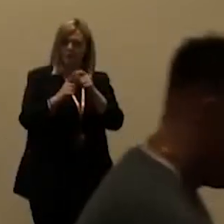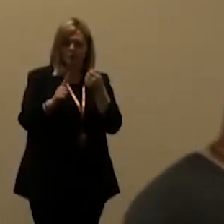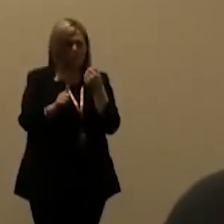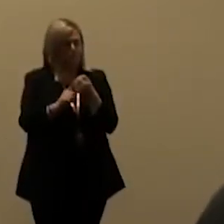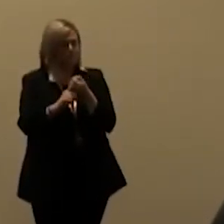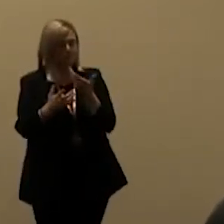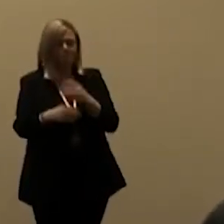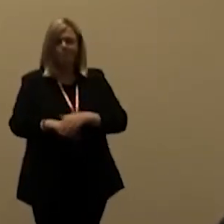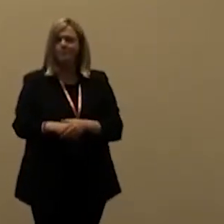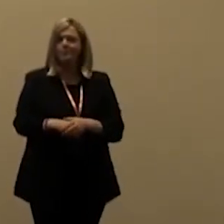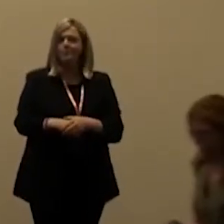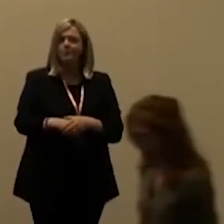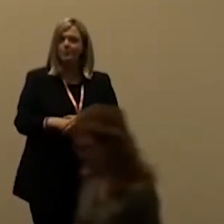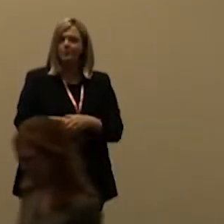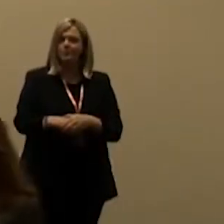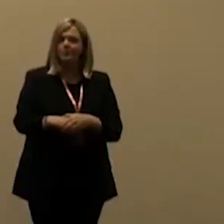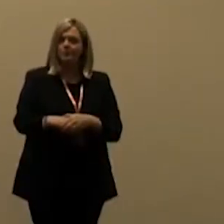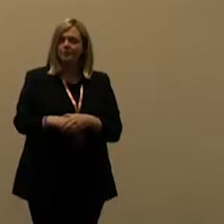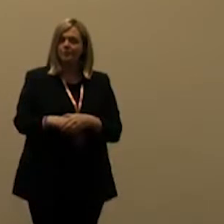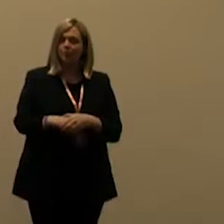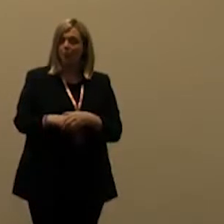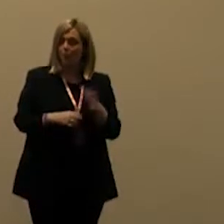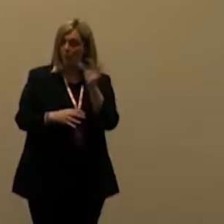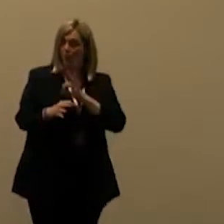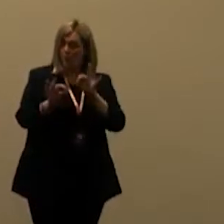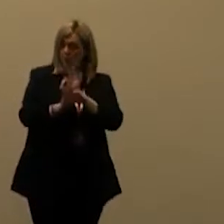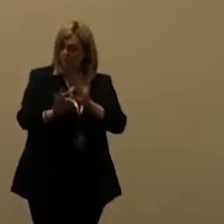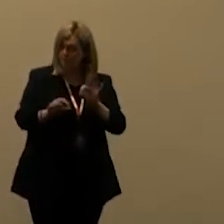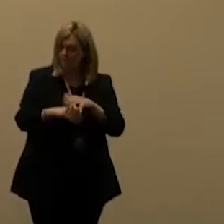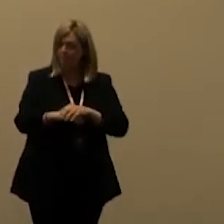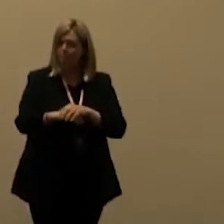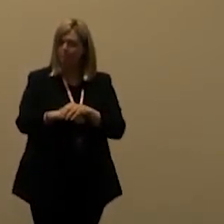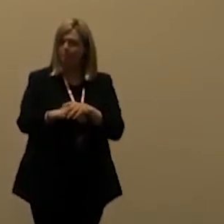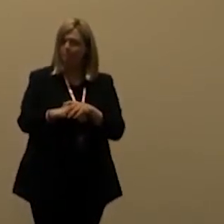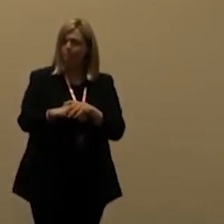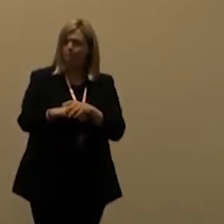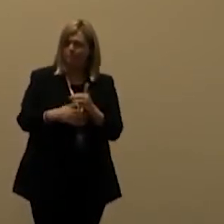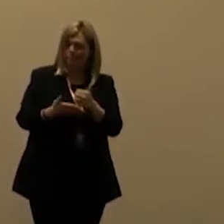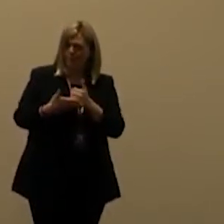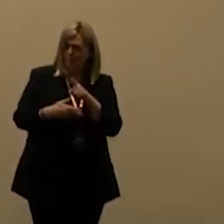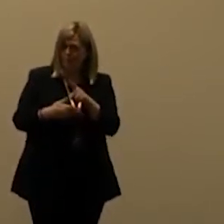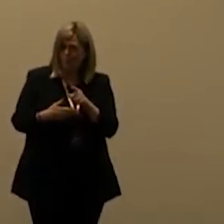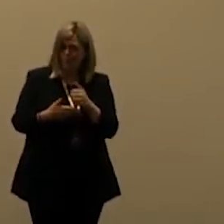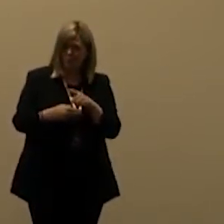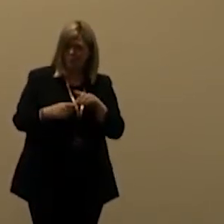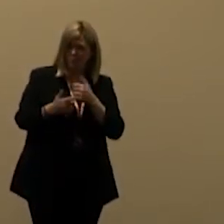champions. So the question we have is, how can we help you help?